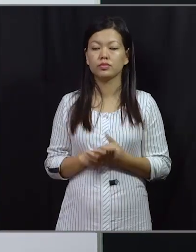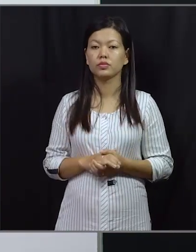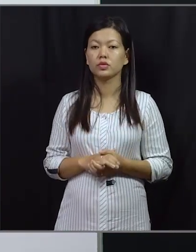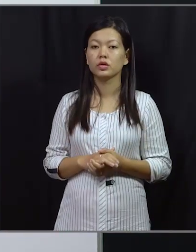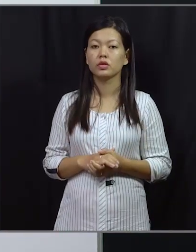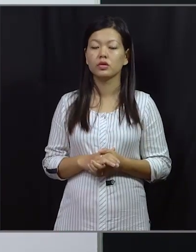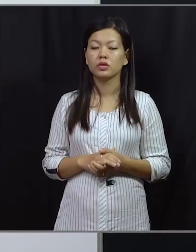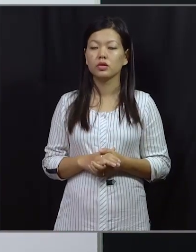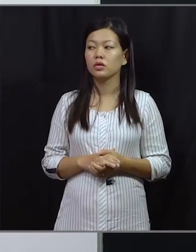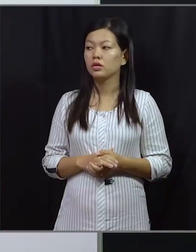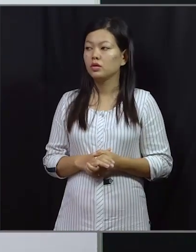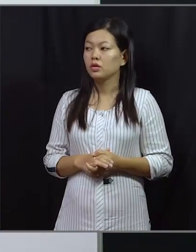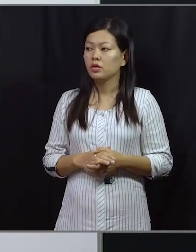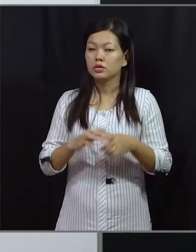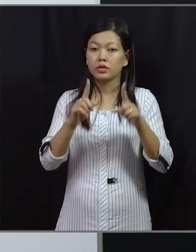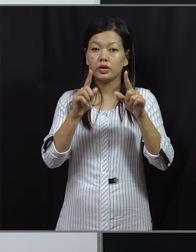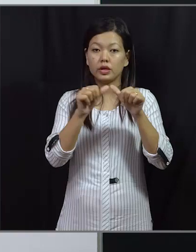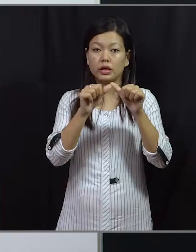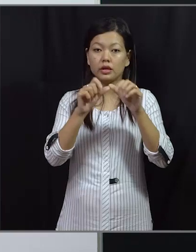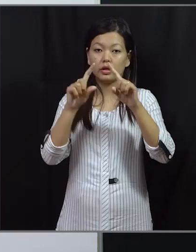the word